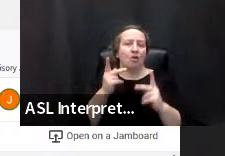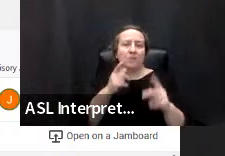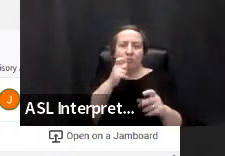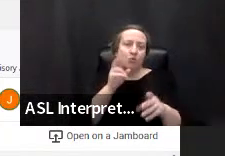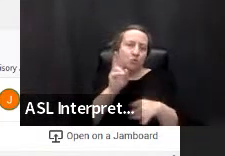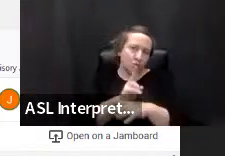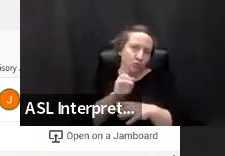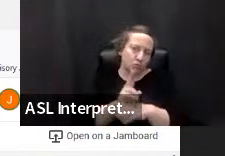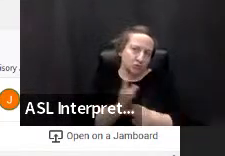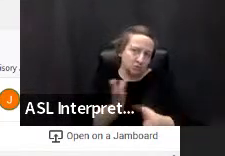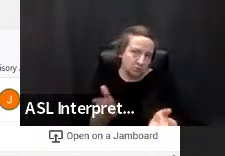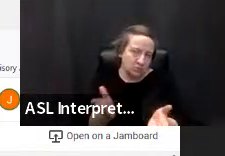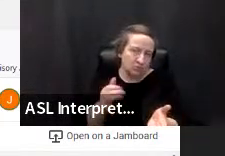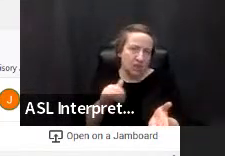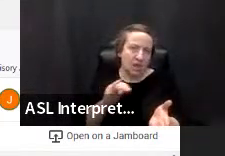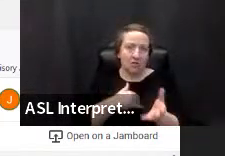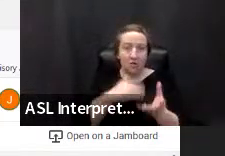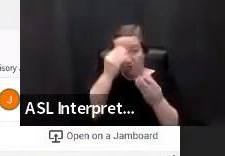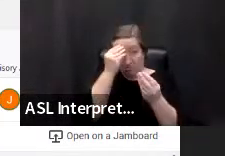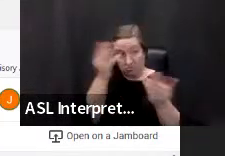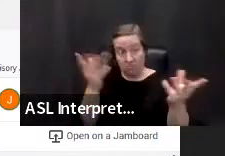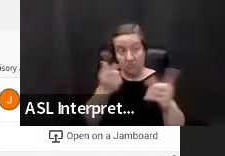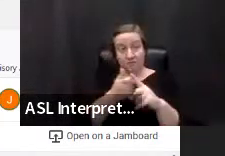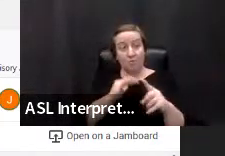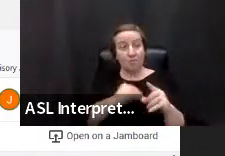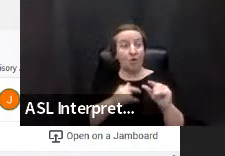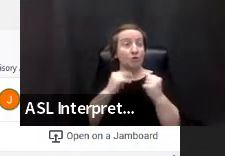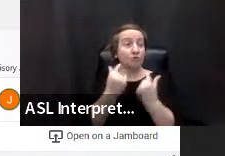the road. That was our input from our group.